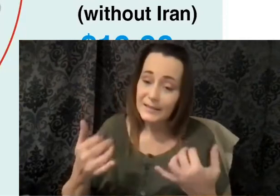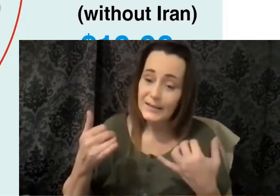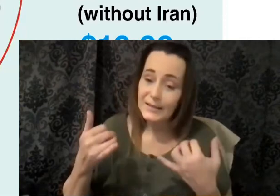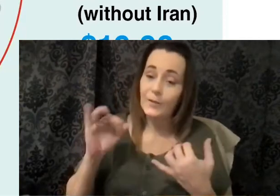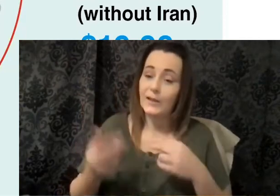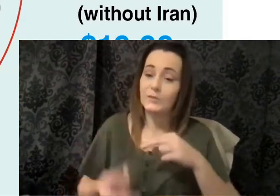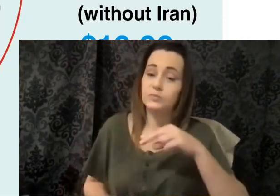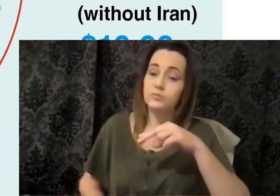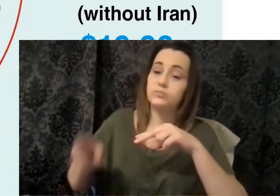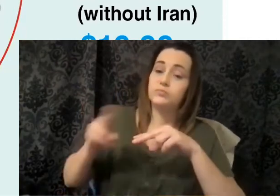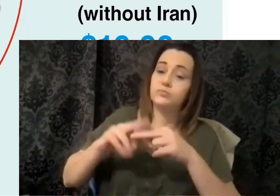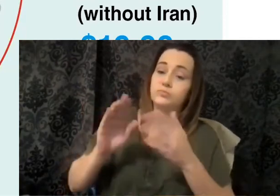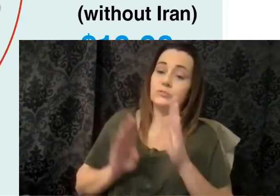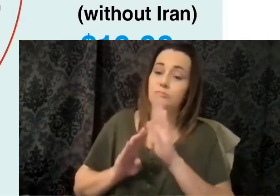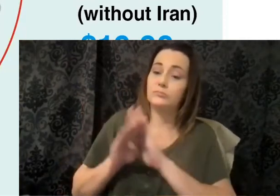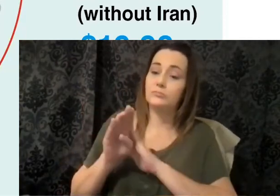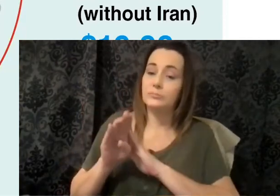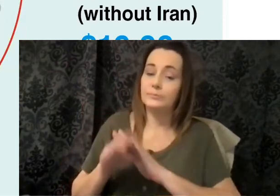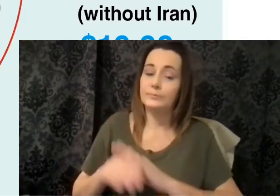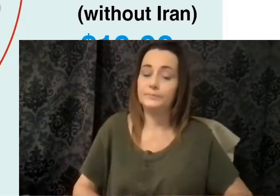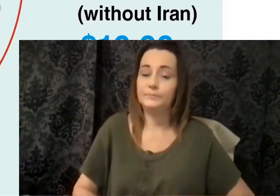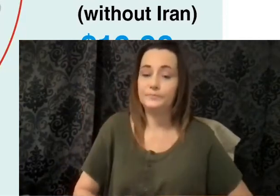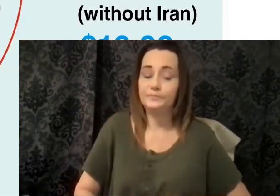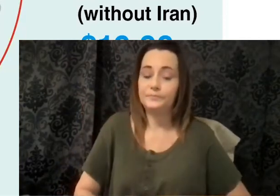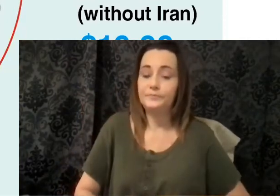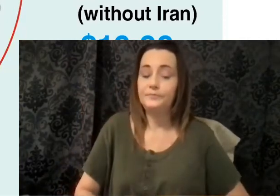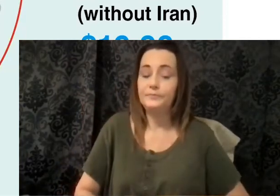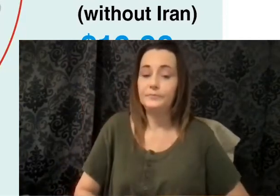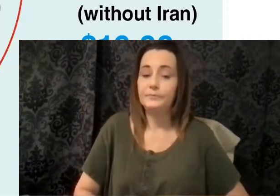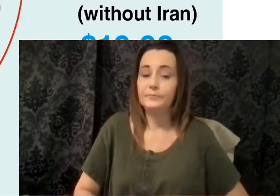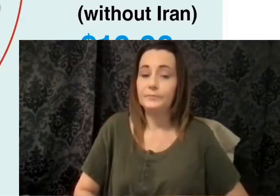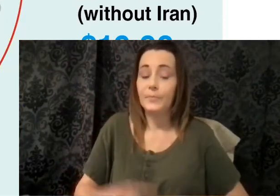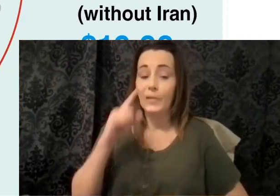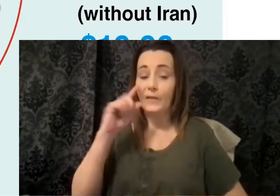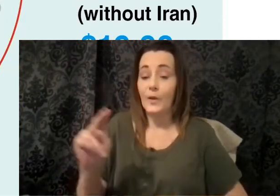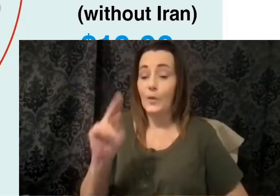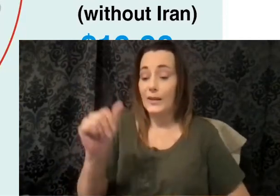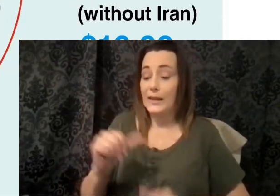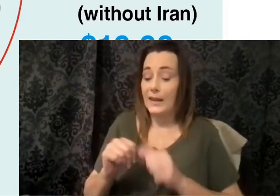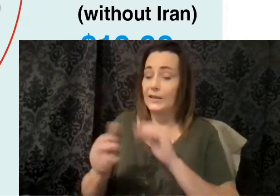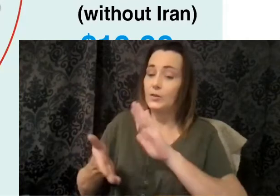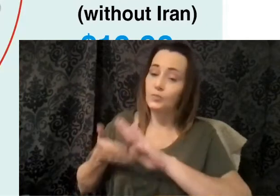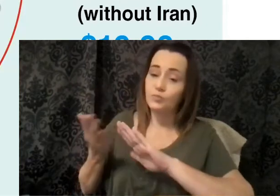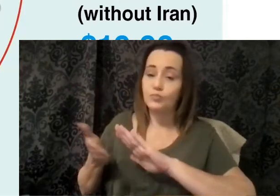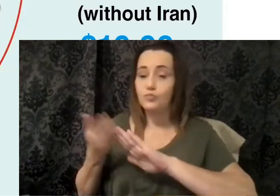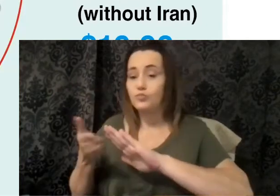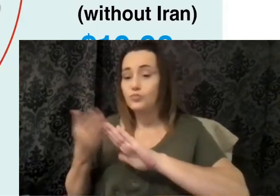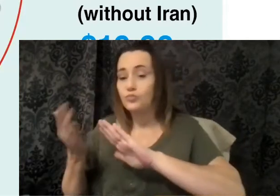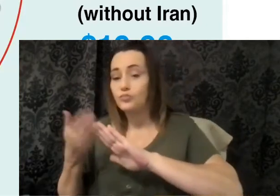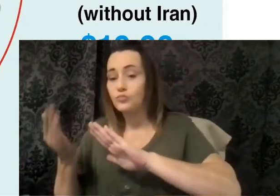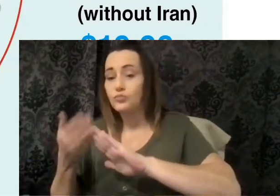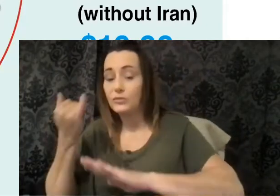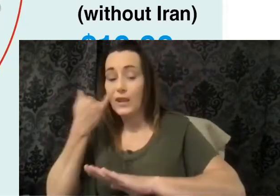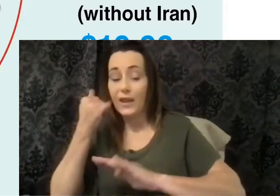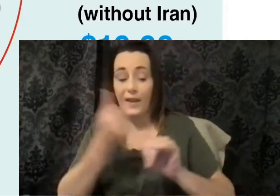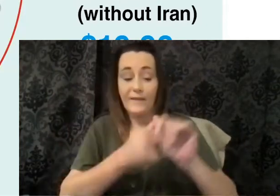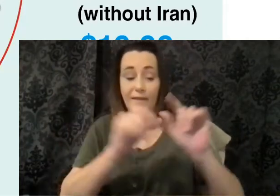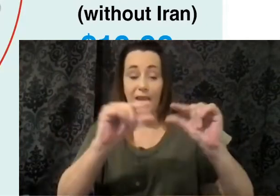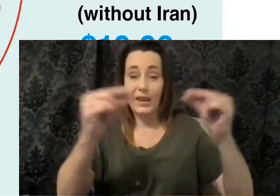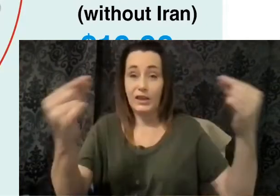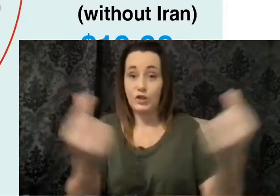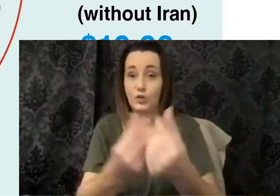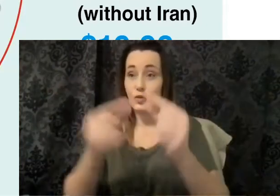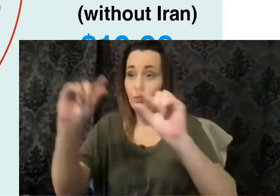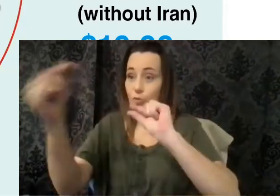risen. But anyway, in order to keep NA World Services running, if each group in the world